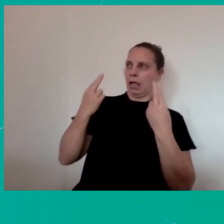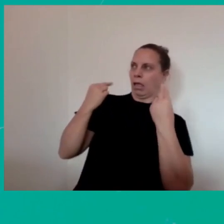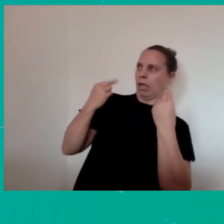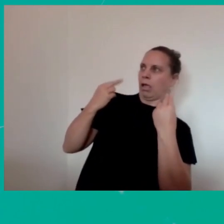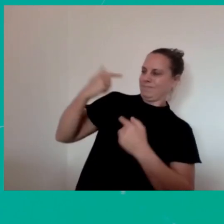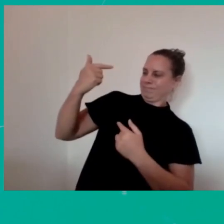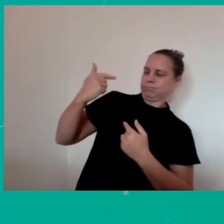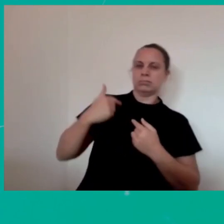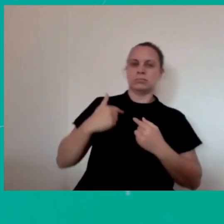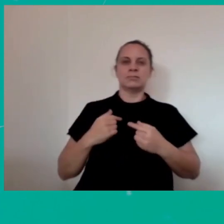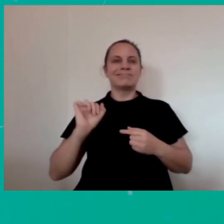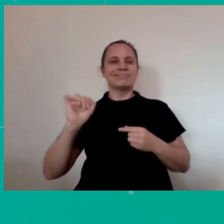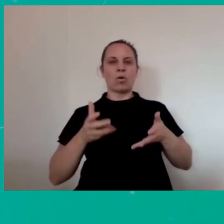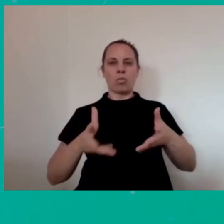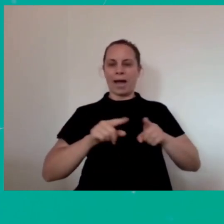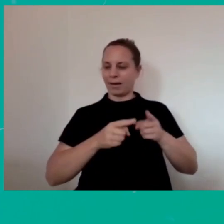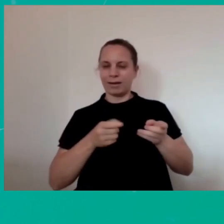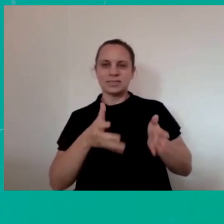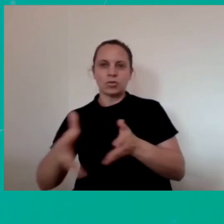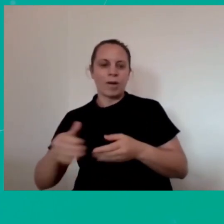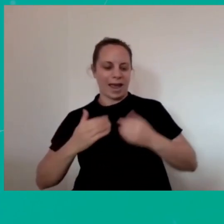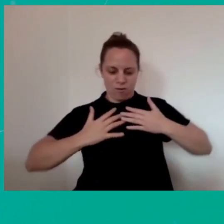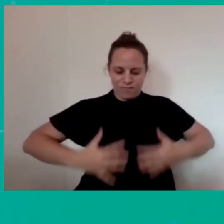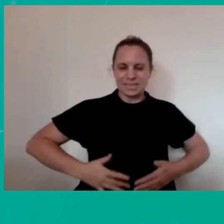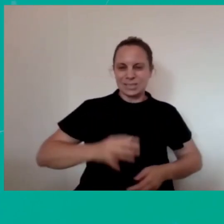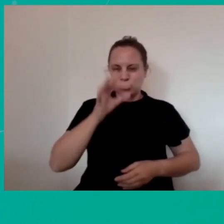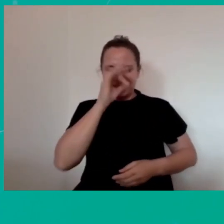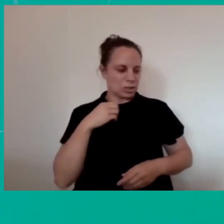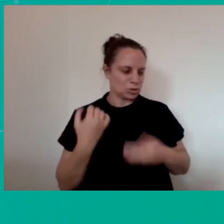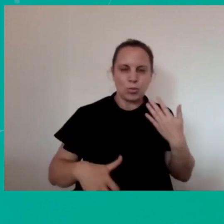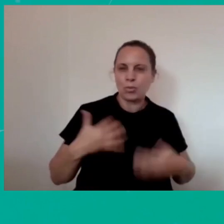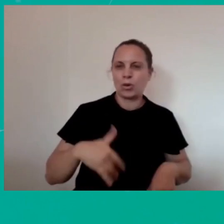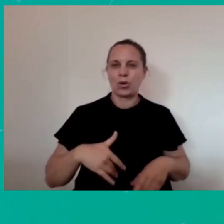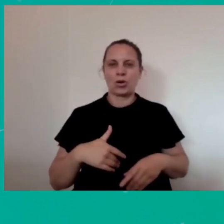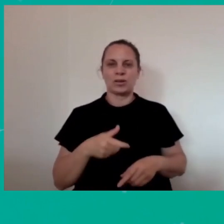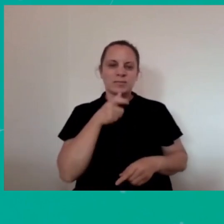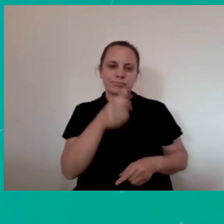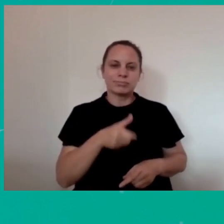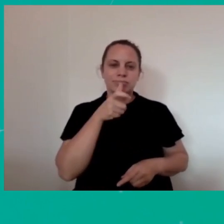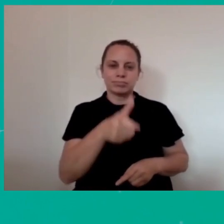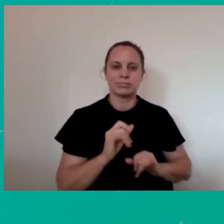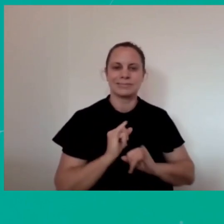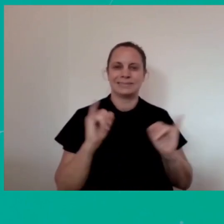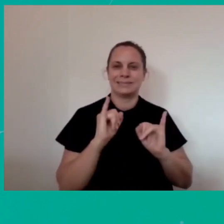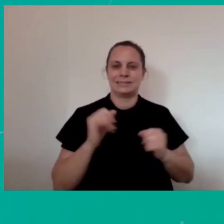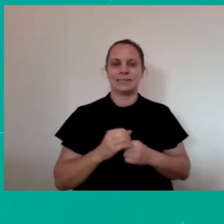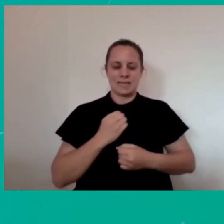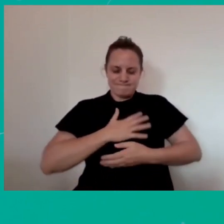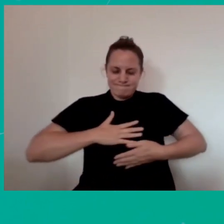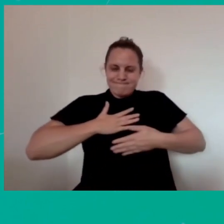tactics, physically and sexually hurt and abused, verbally abused, emotionally bullied and